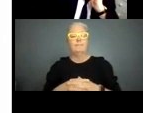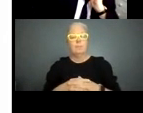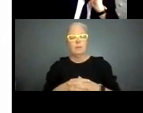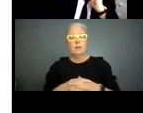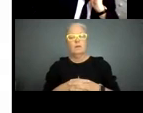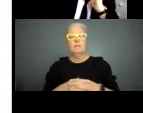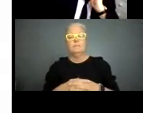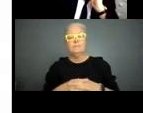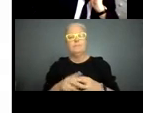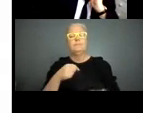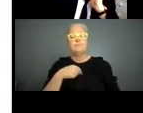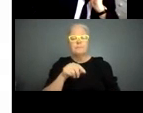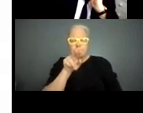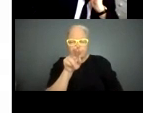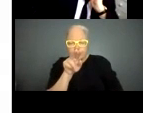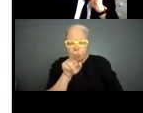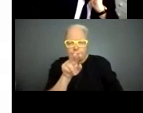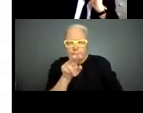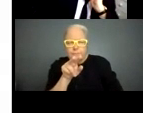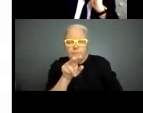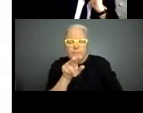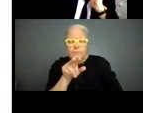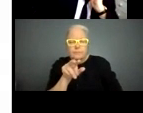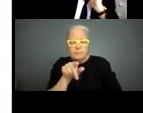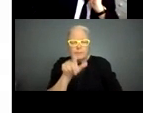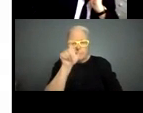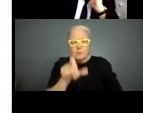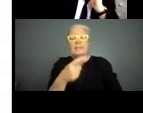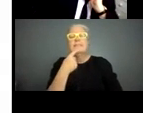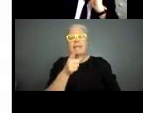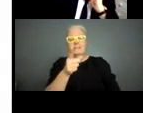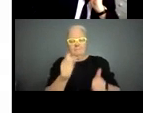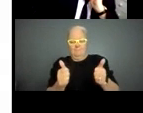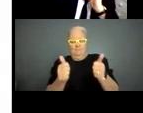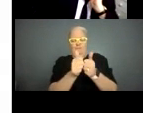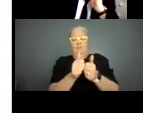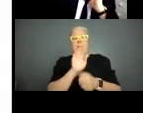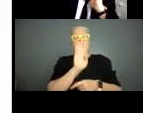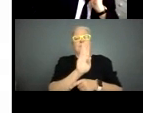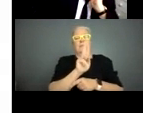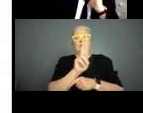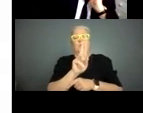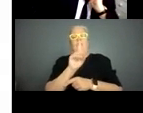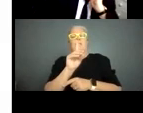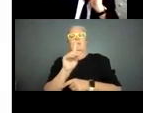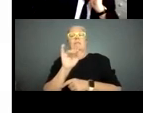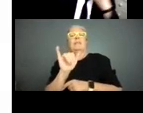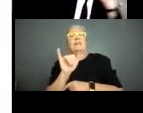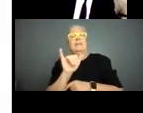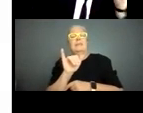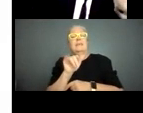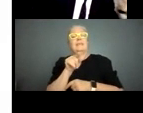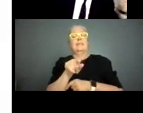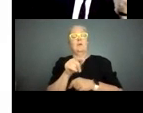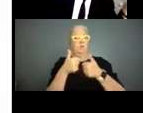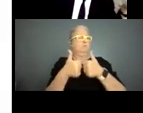So more than one person said the buddy system is a very good practice and doesn't cost anything. Exactly, and